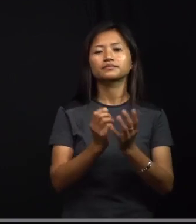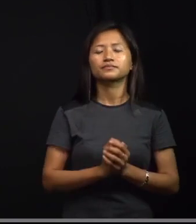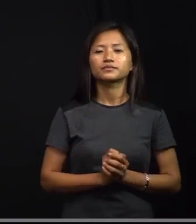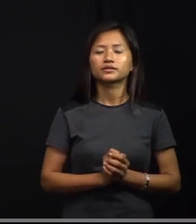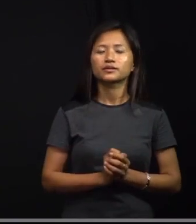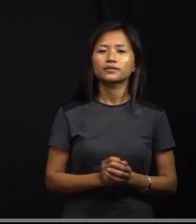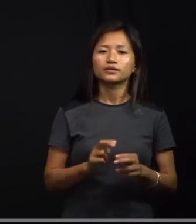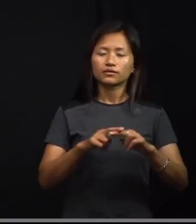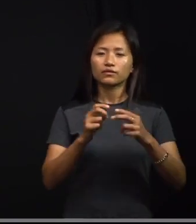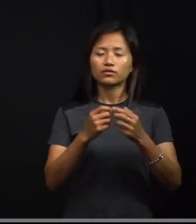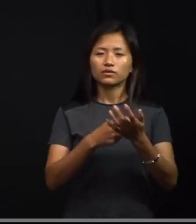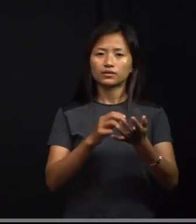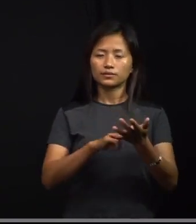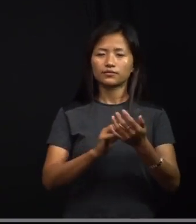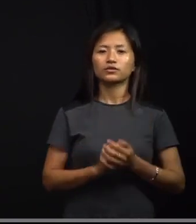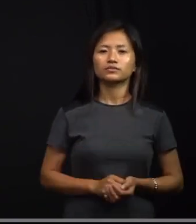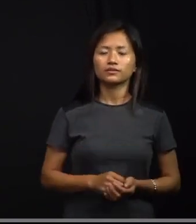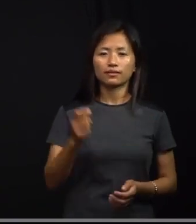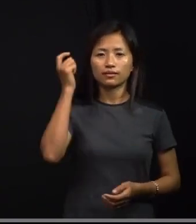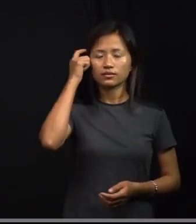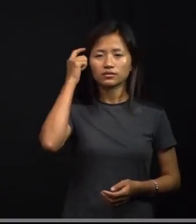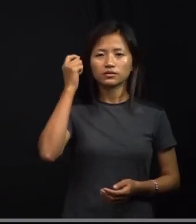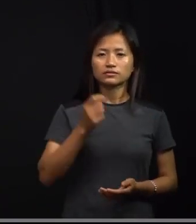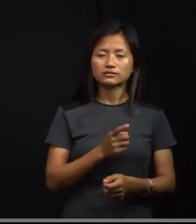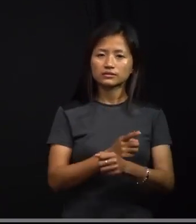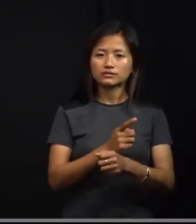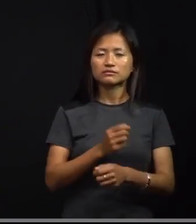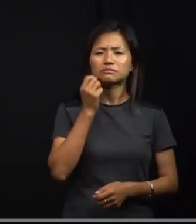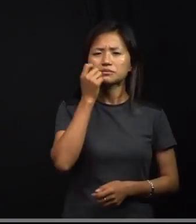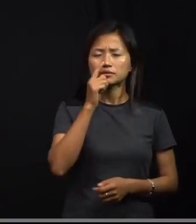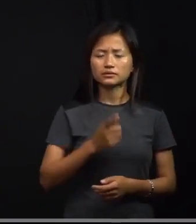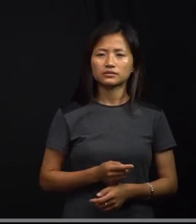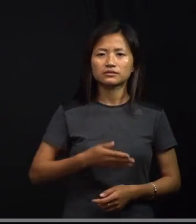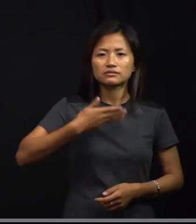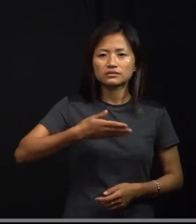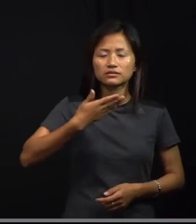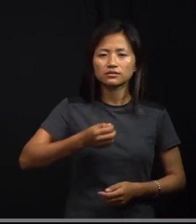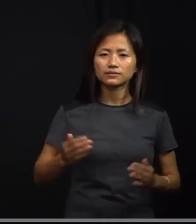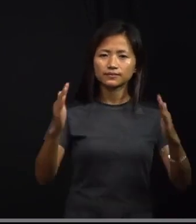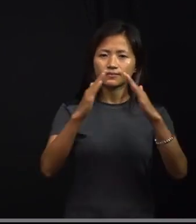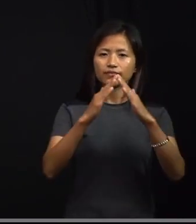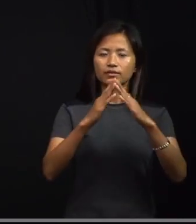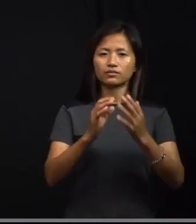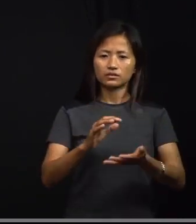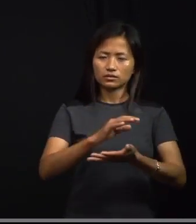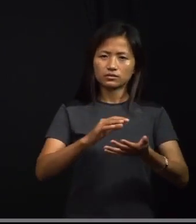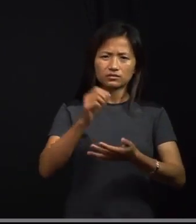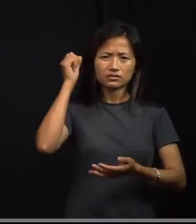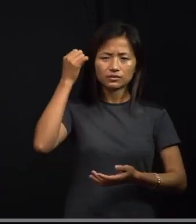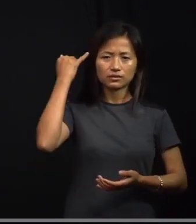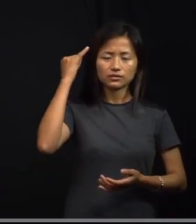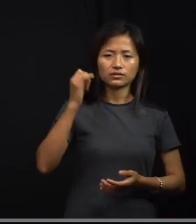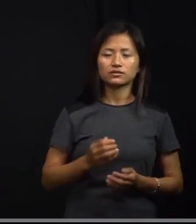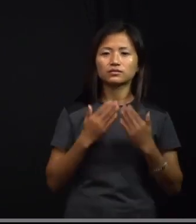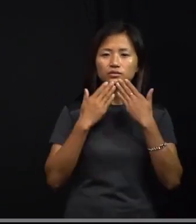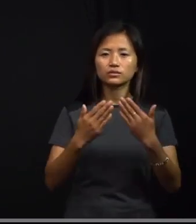form of the things that your parents teaches you at home, or the concepts or ideas that you learn in the